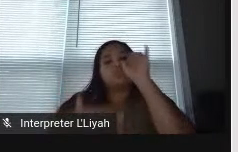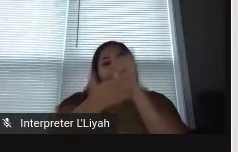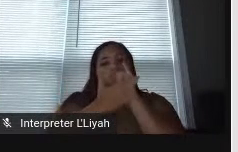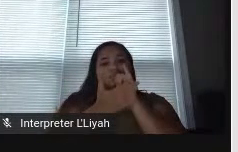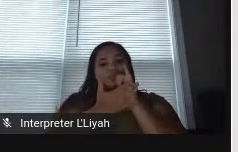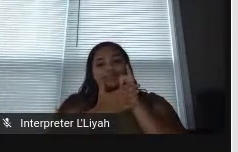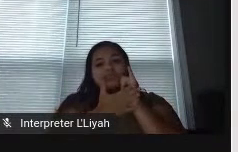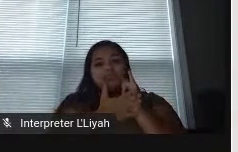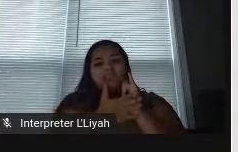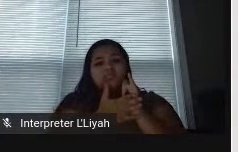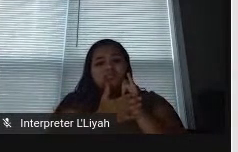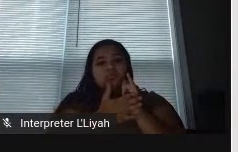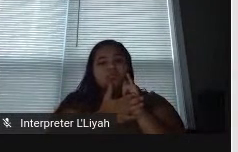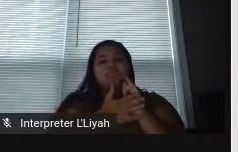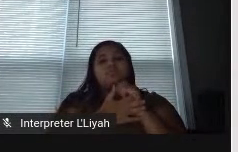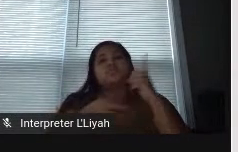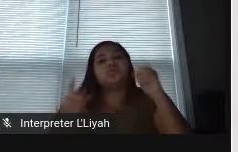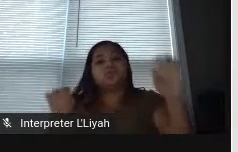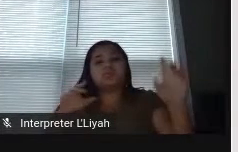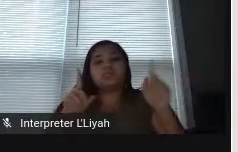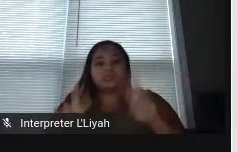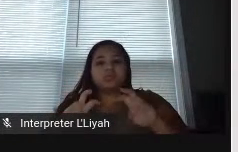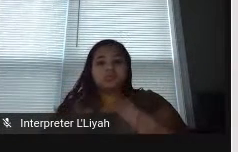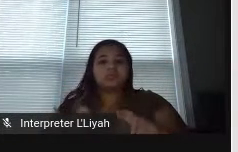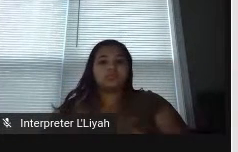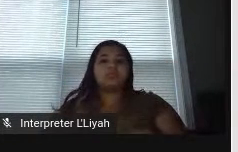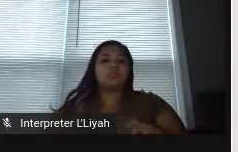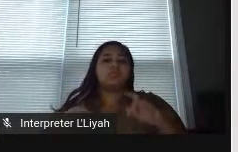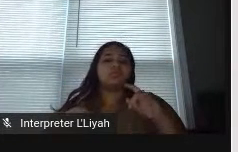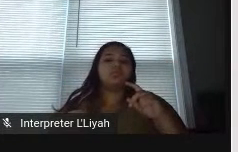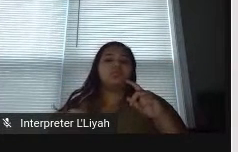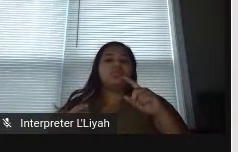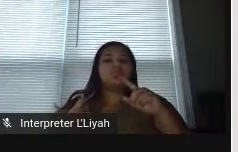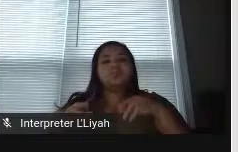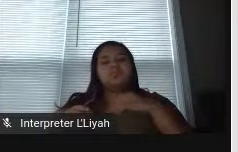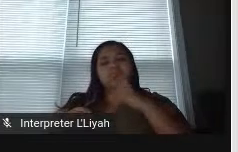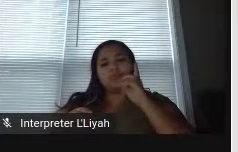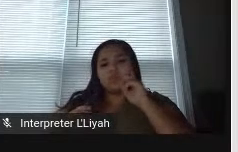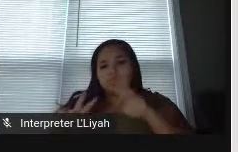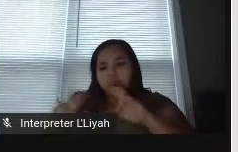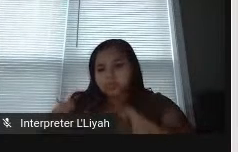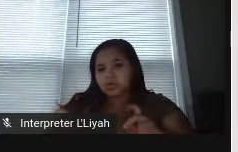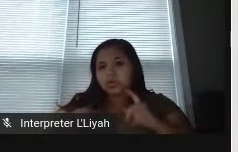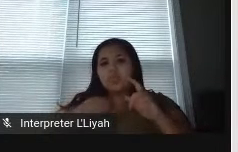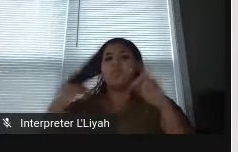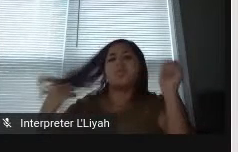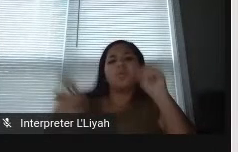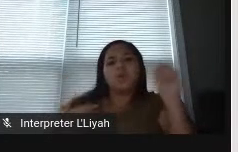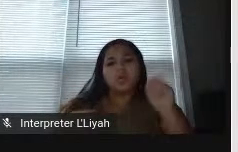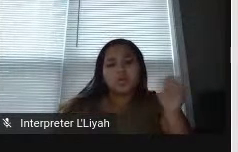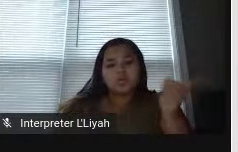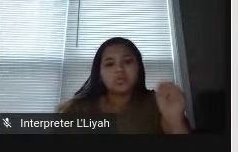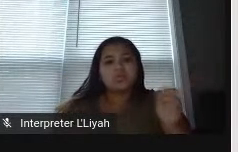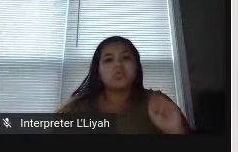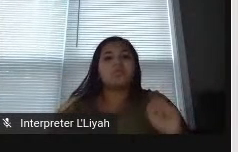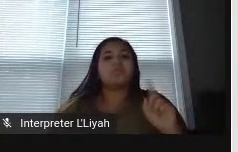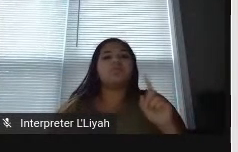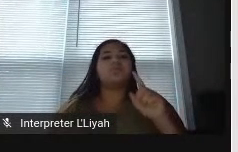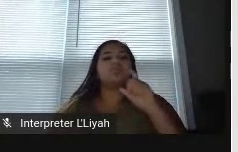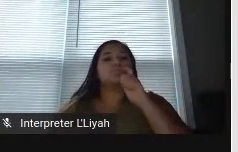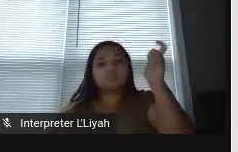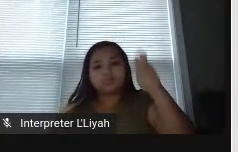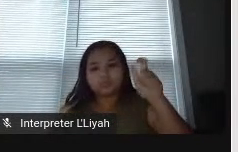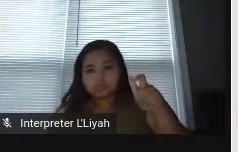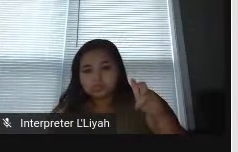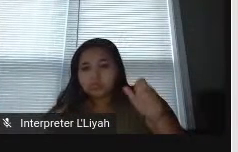That when they do the testing and the evaluation and assessment, that determines whether or not